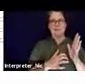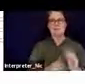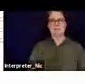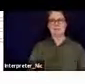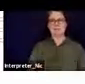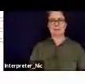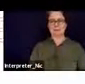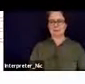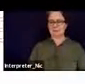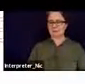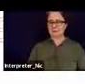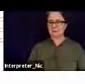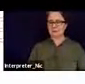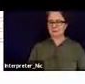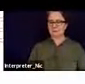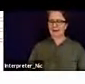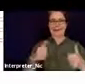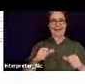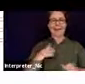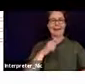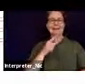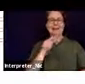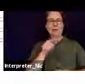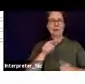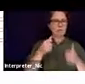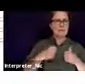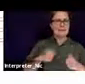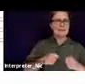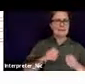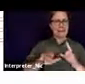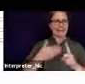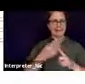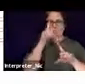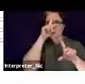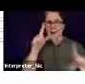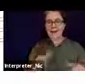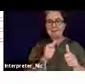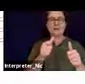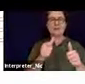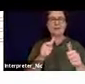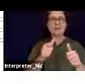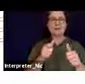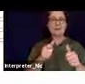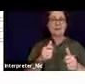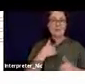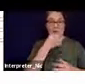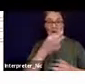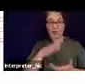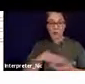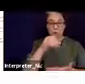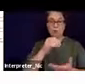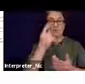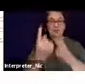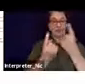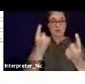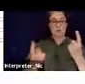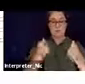I say to them, practice. I want you to practice it until you love it. And when I've got a room full of students, I get them to stand up and practice with each other. And most